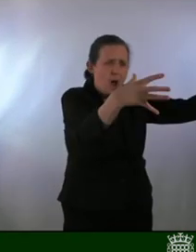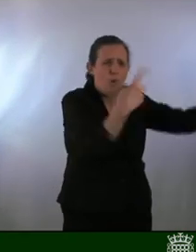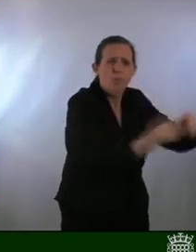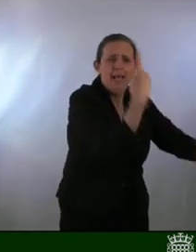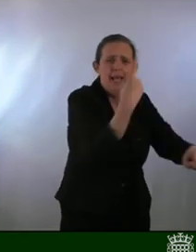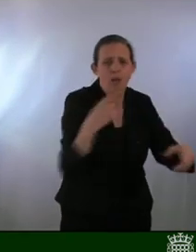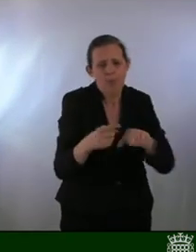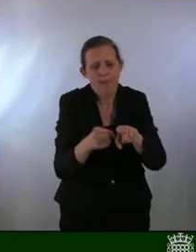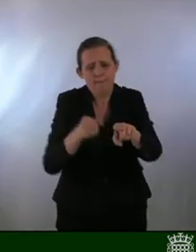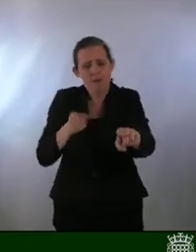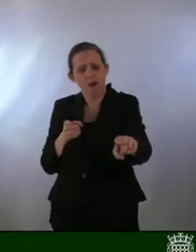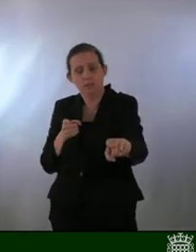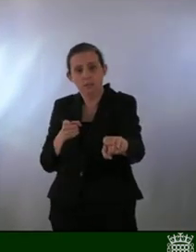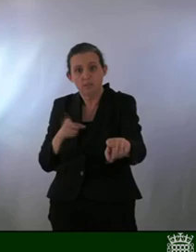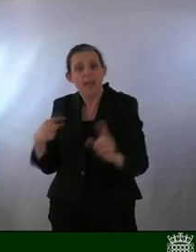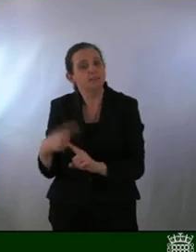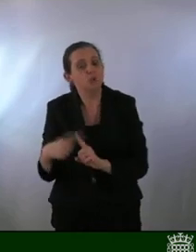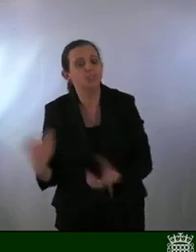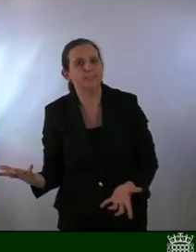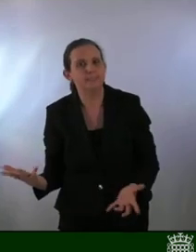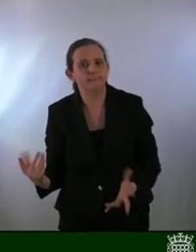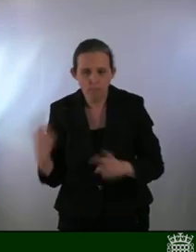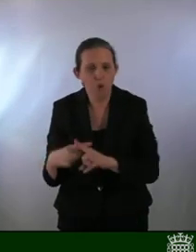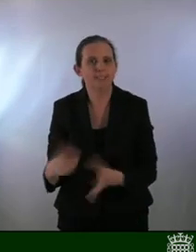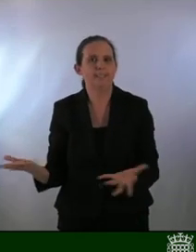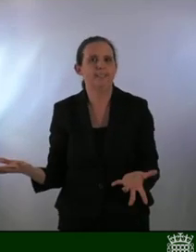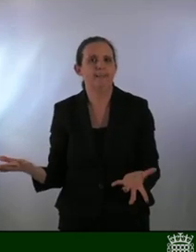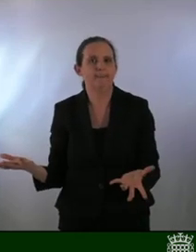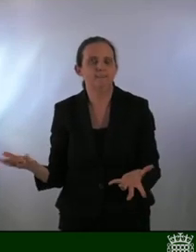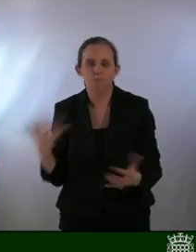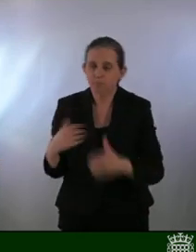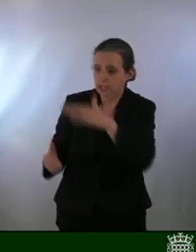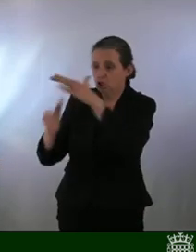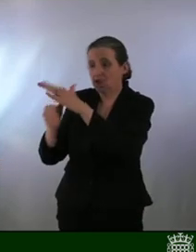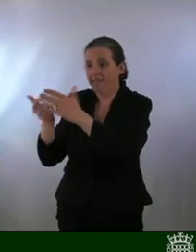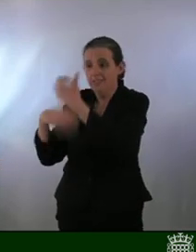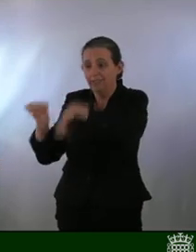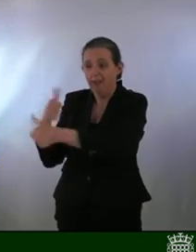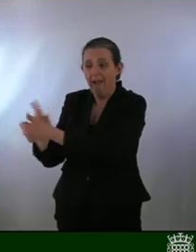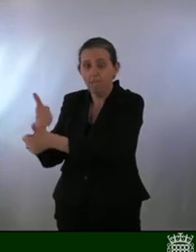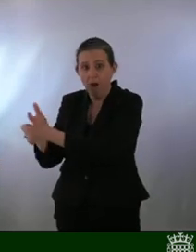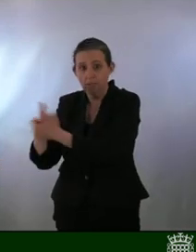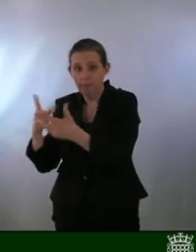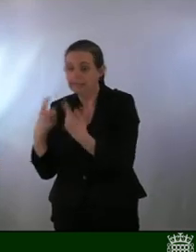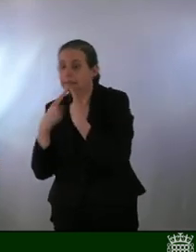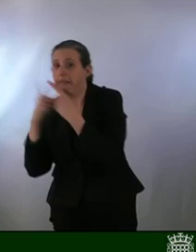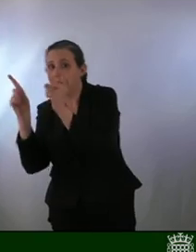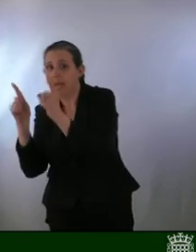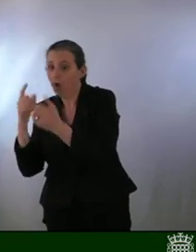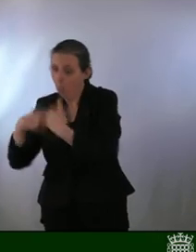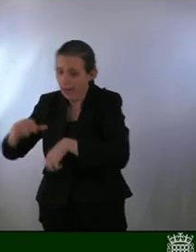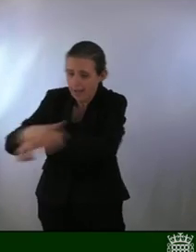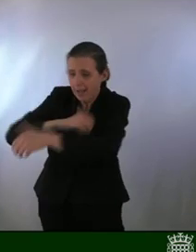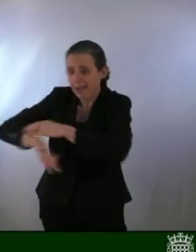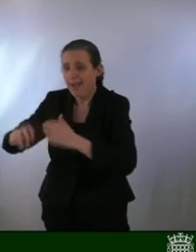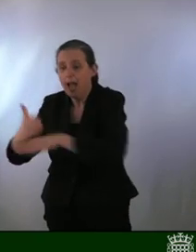thing. We're in fact, as the Chief Scientific Advisor has set out, taking these actions earlier in the curve than France and Germany,